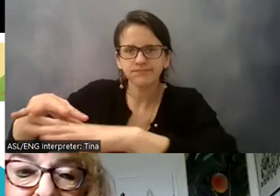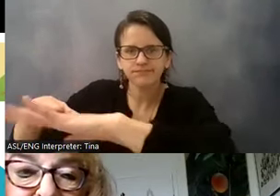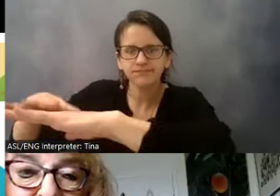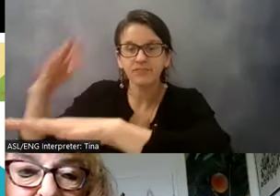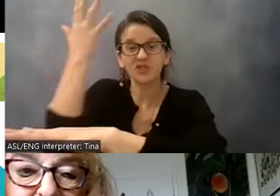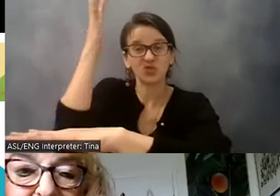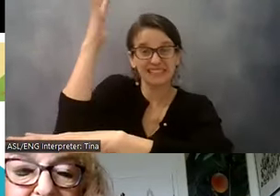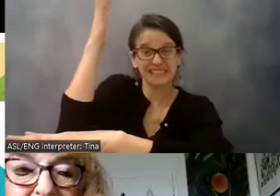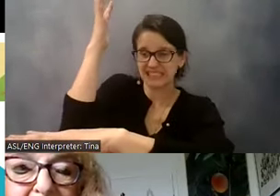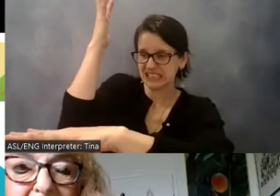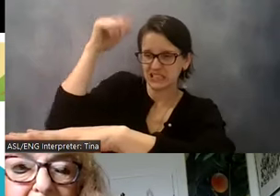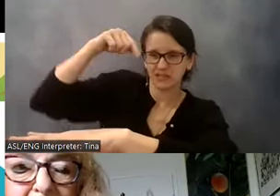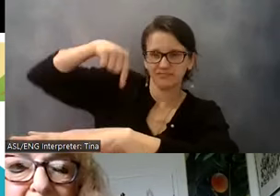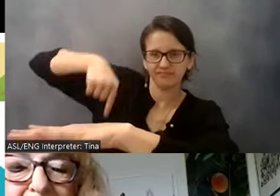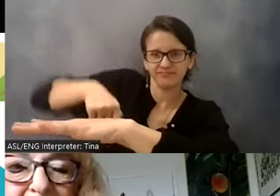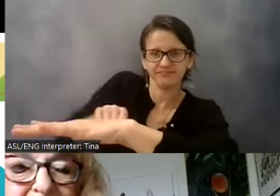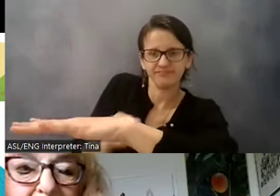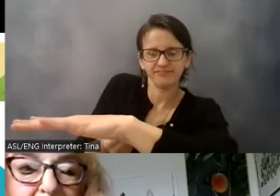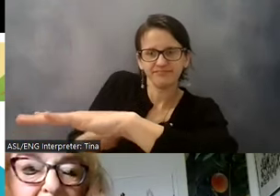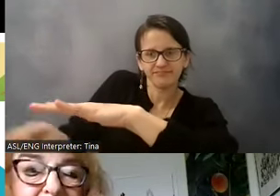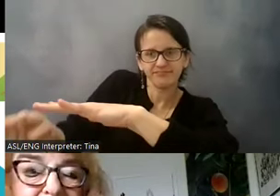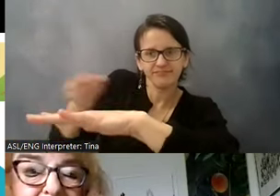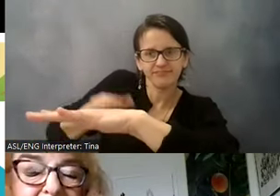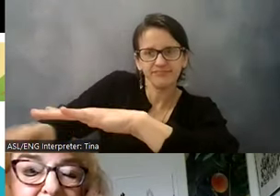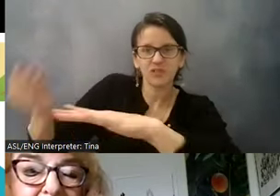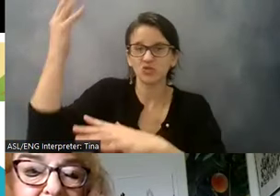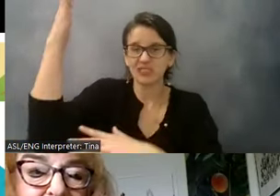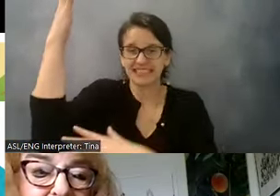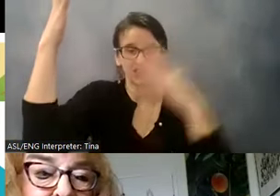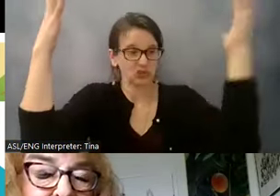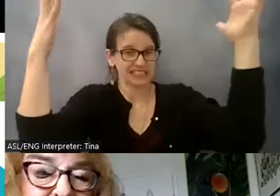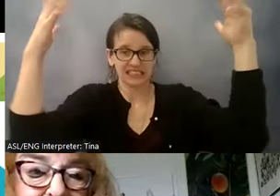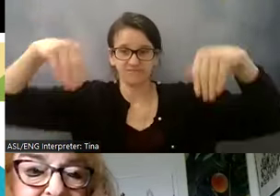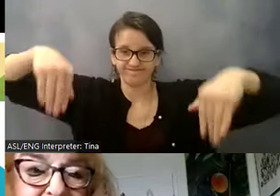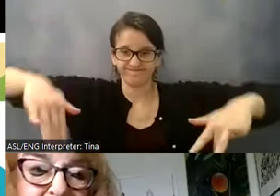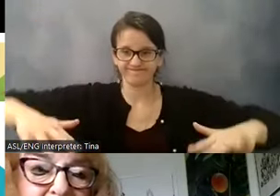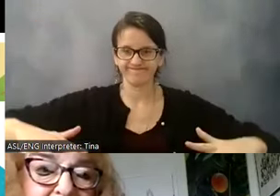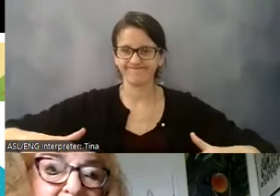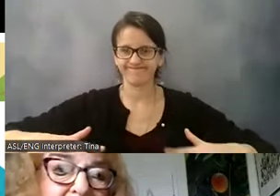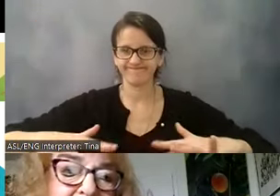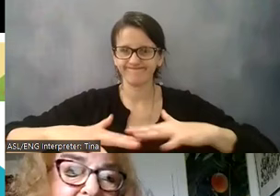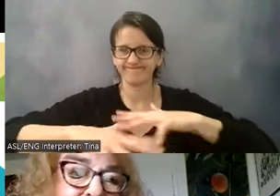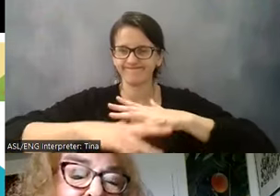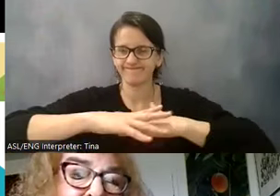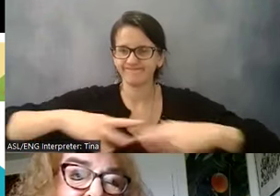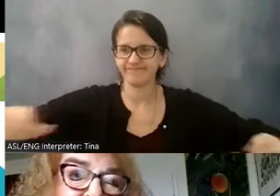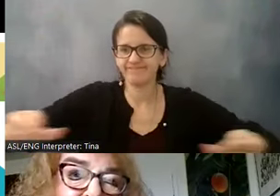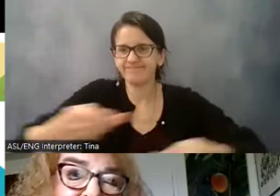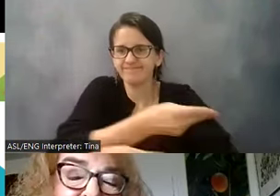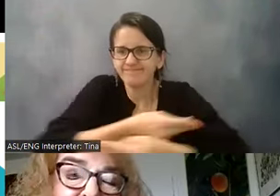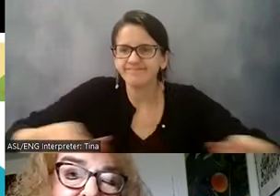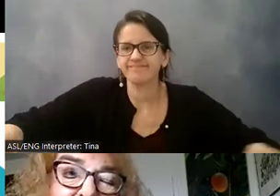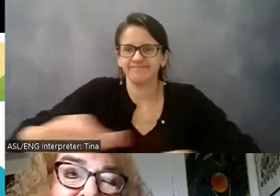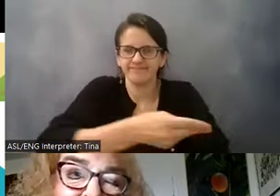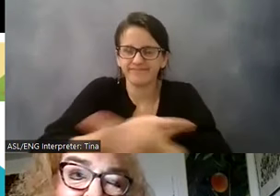to feed each other, to move nutrients from one tree to another, from one species to another. It does marvelous